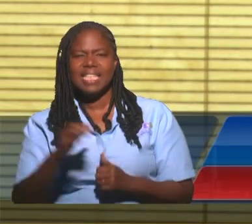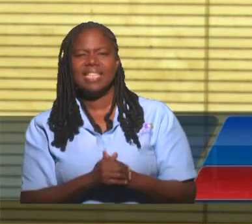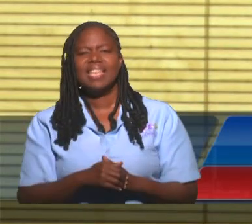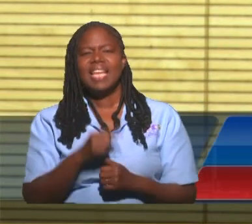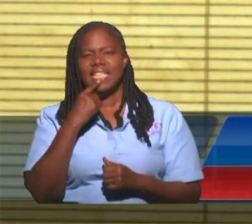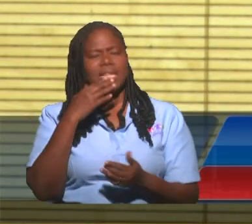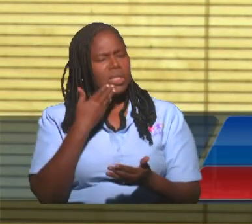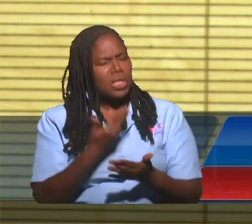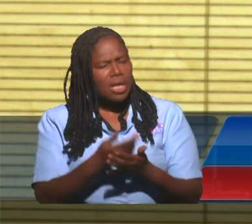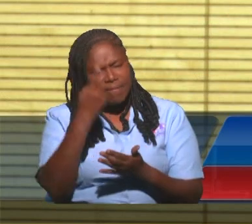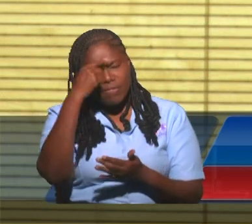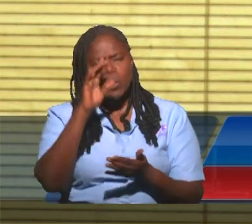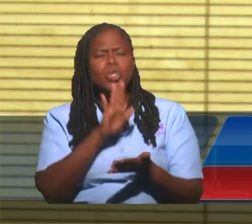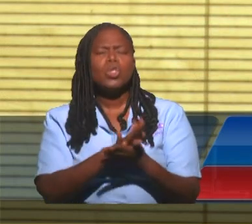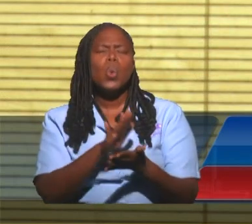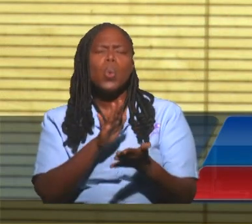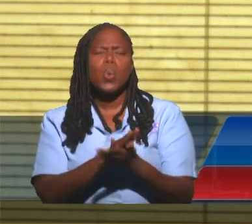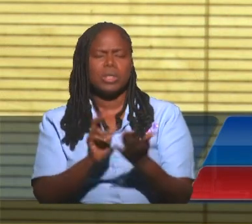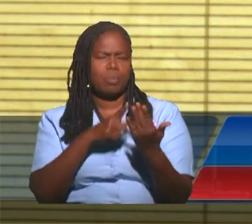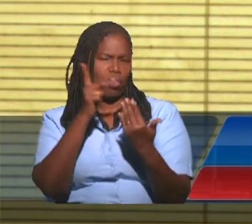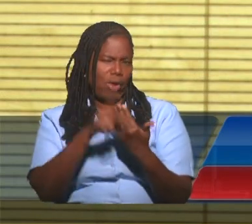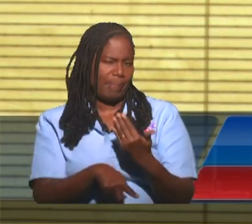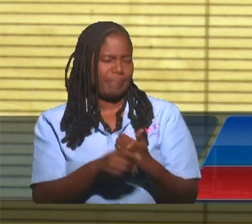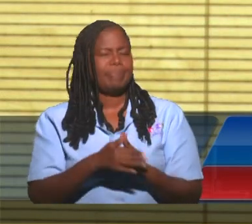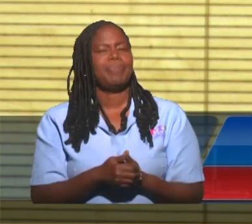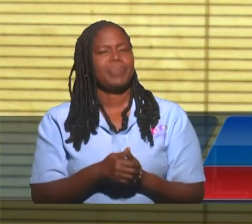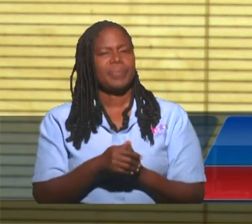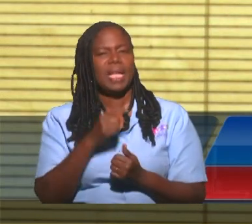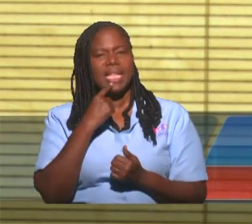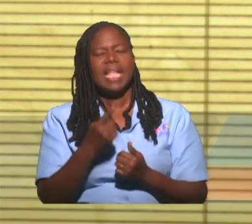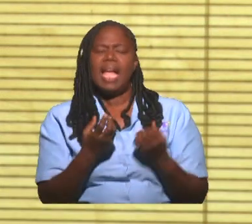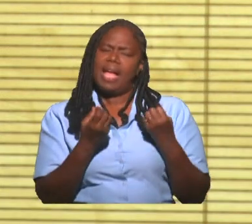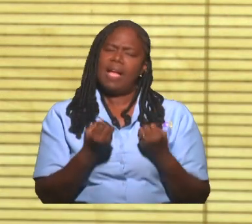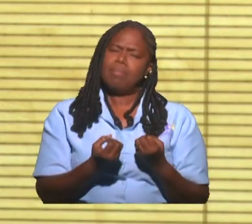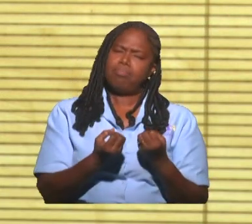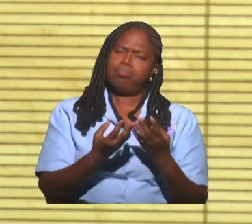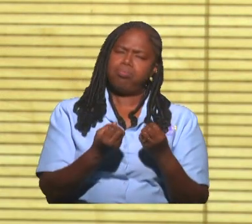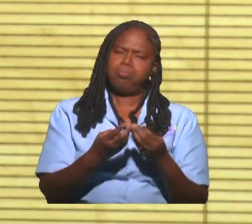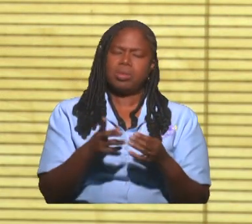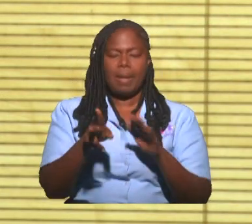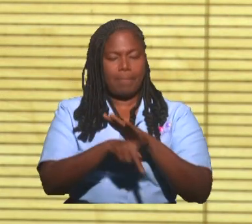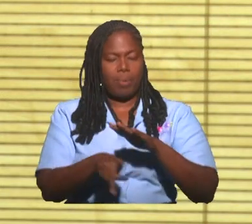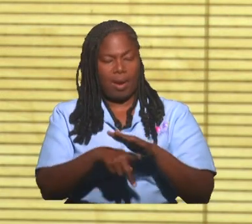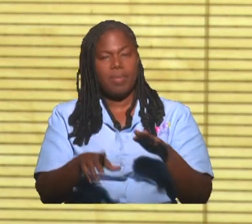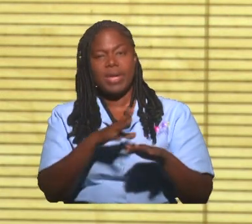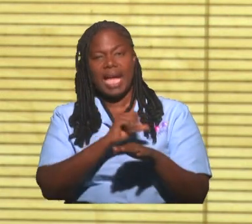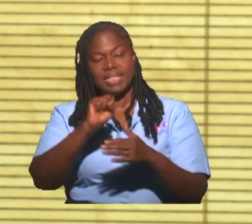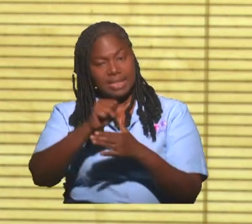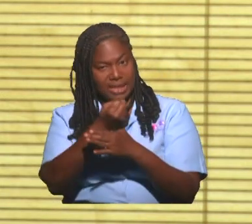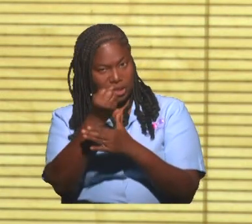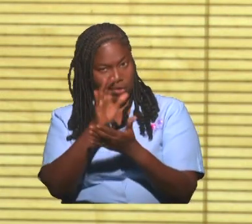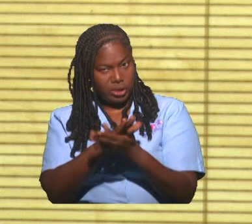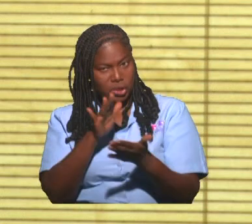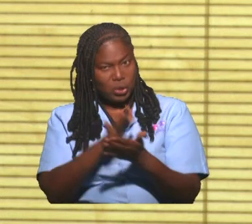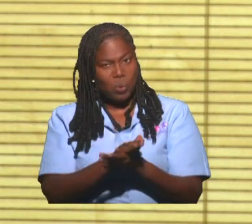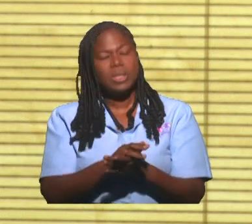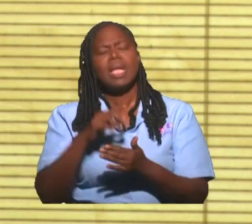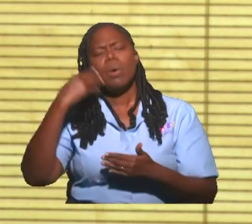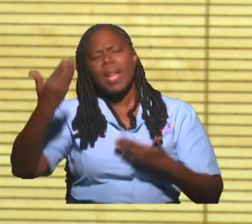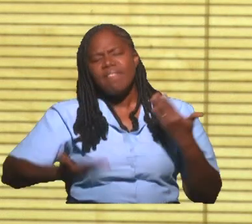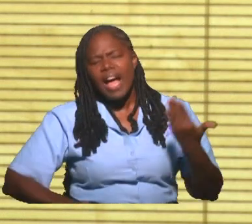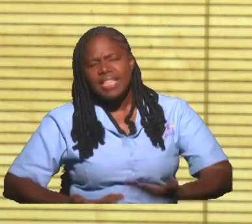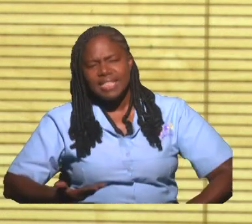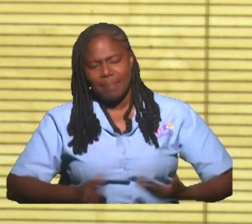Schools program, where a number of primary and secondary schools throughout the country will be invited to